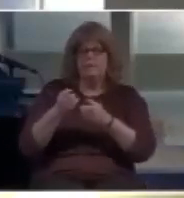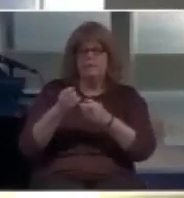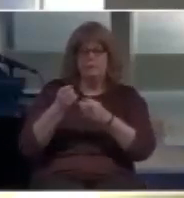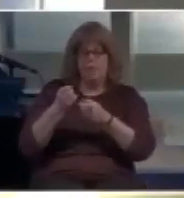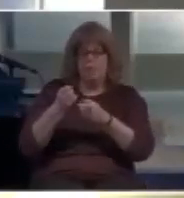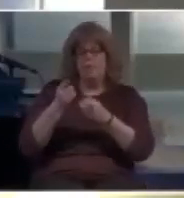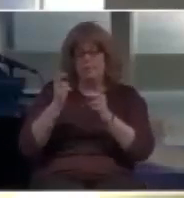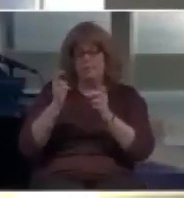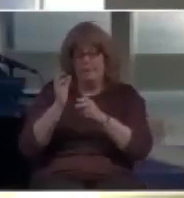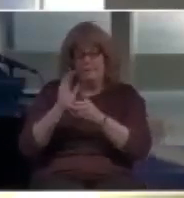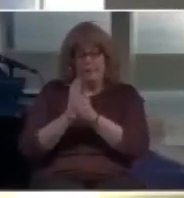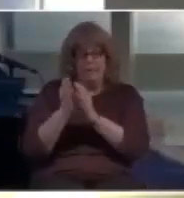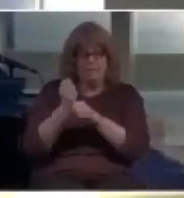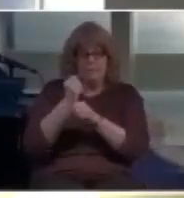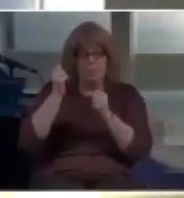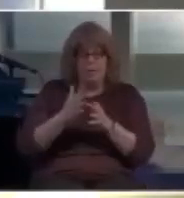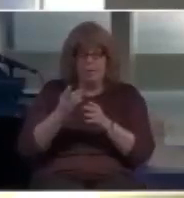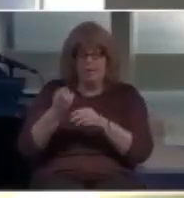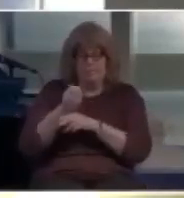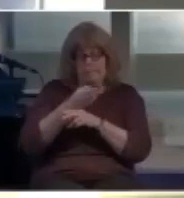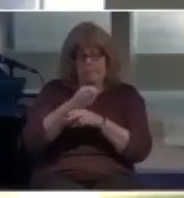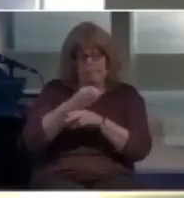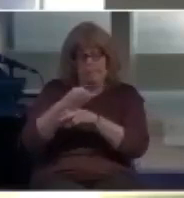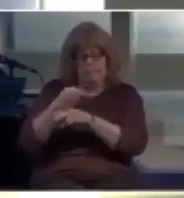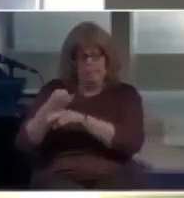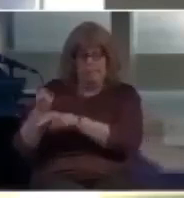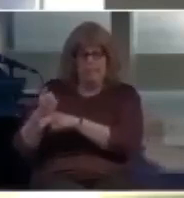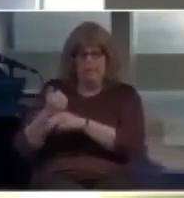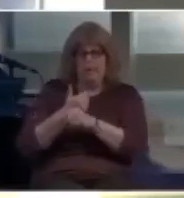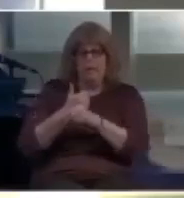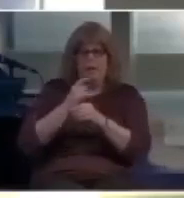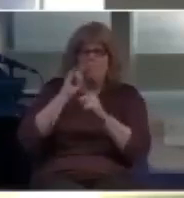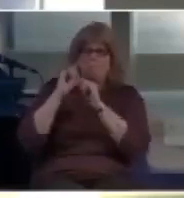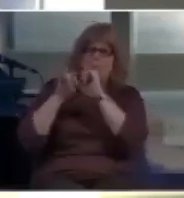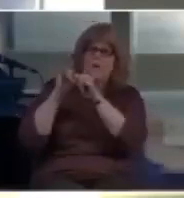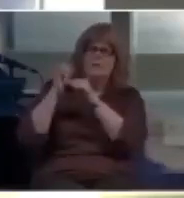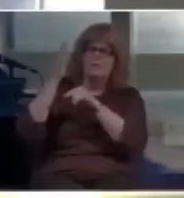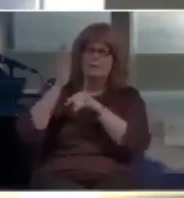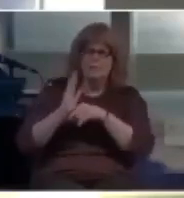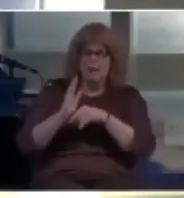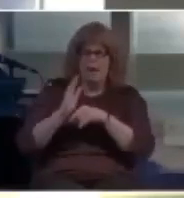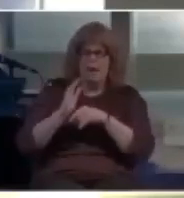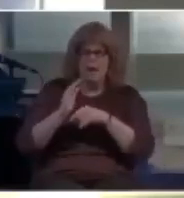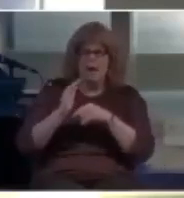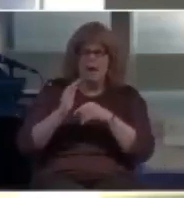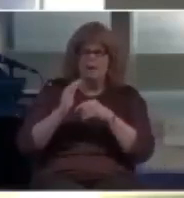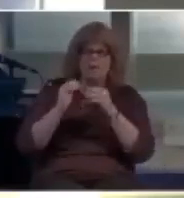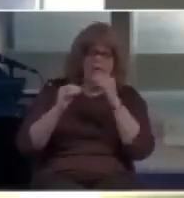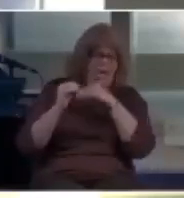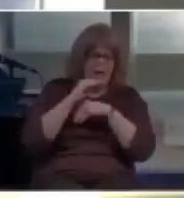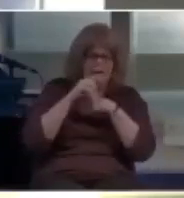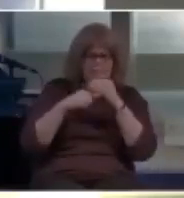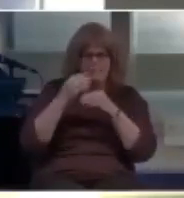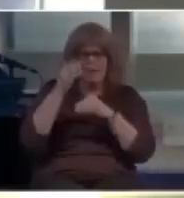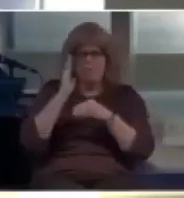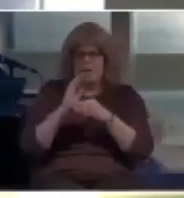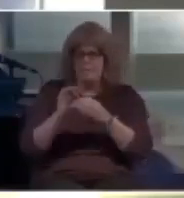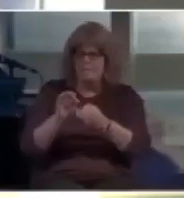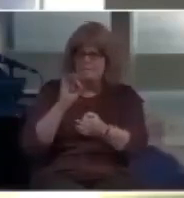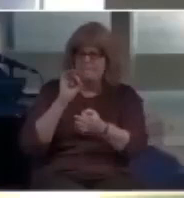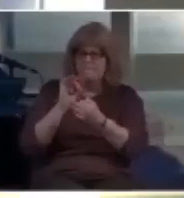winner. He beats everybody. He blasphemes God. He lies about God. He's the